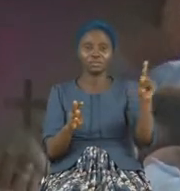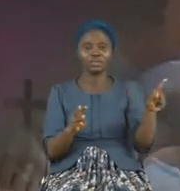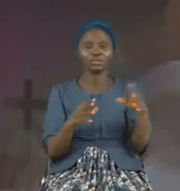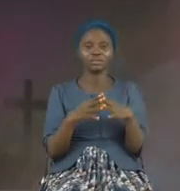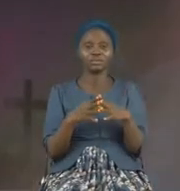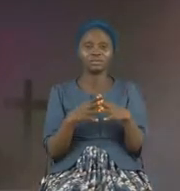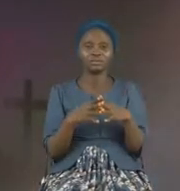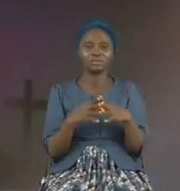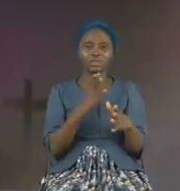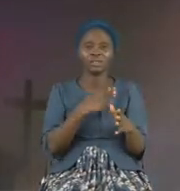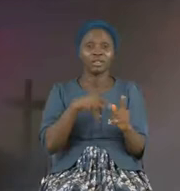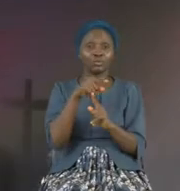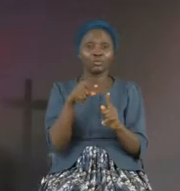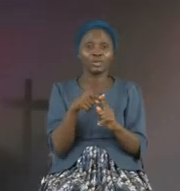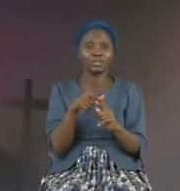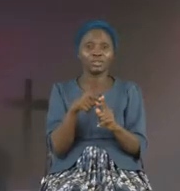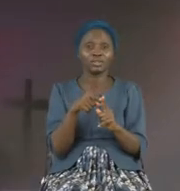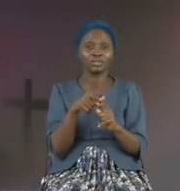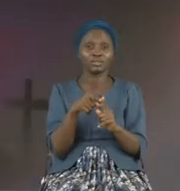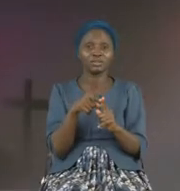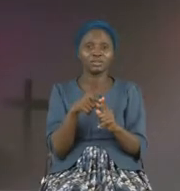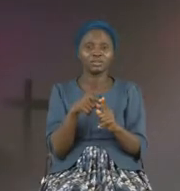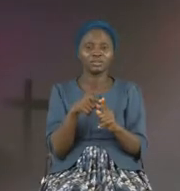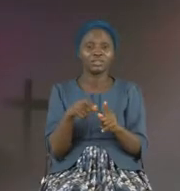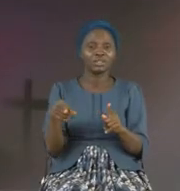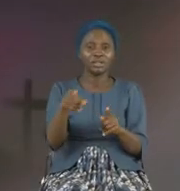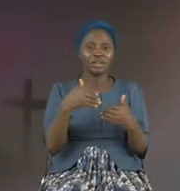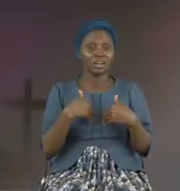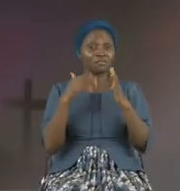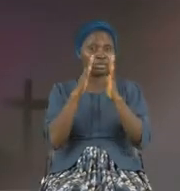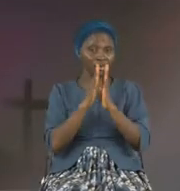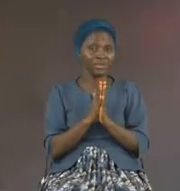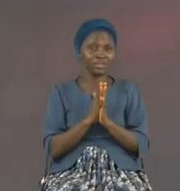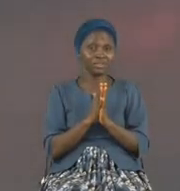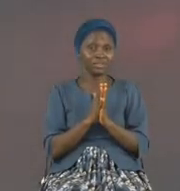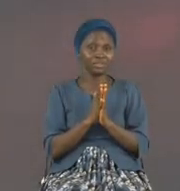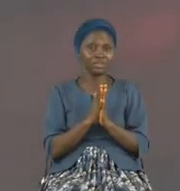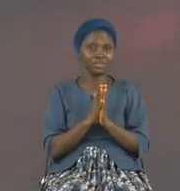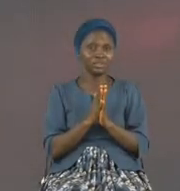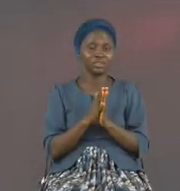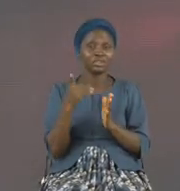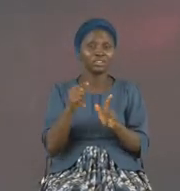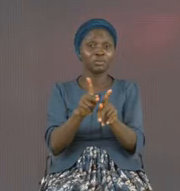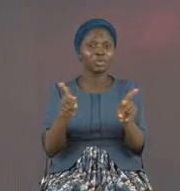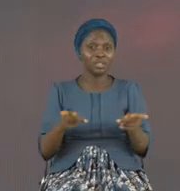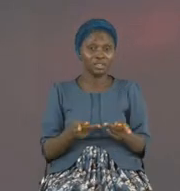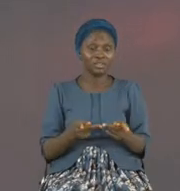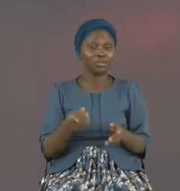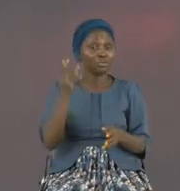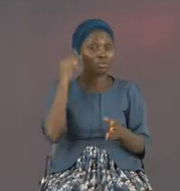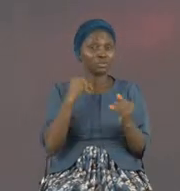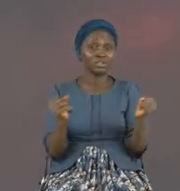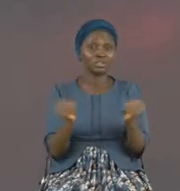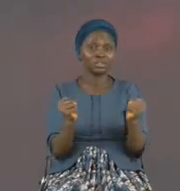And when they had prayed, the place was shaking where they